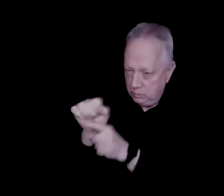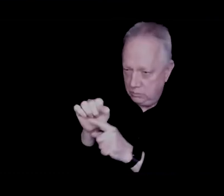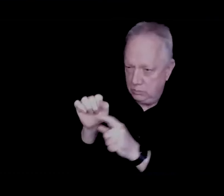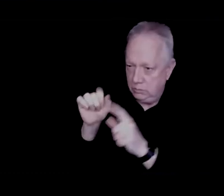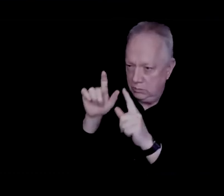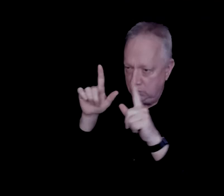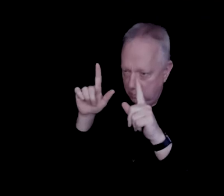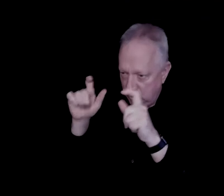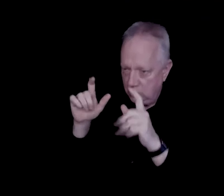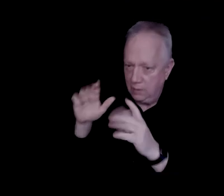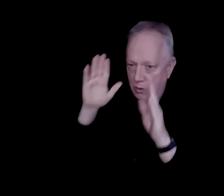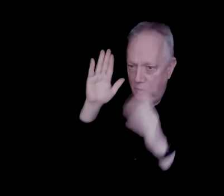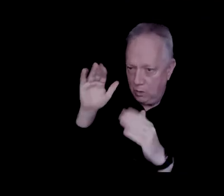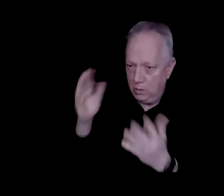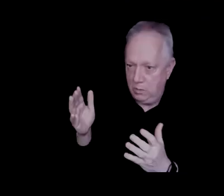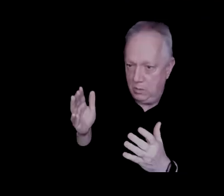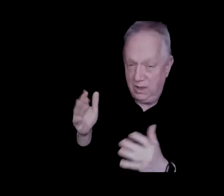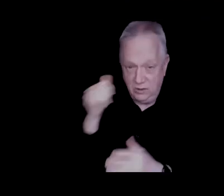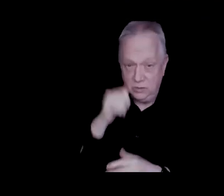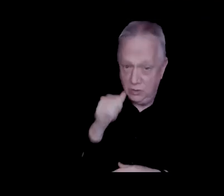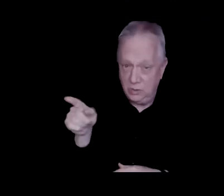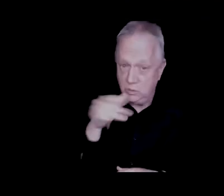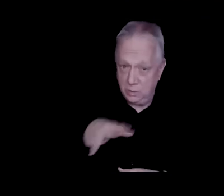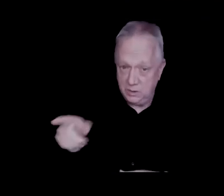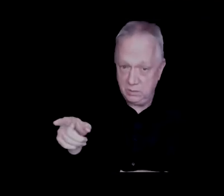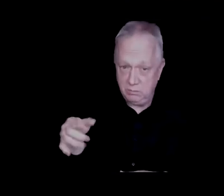hope. And this girl, this woman,